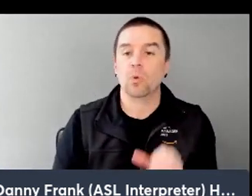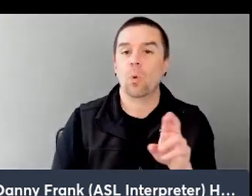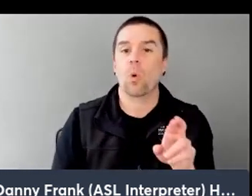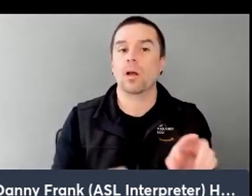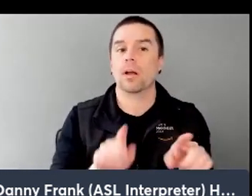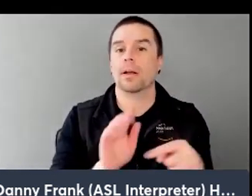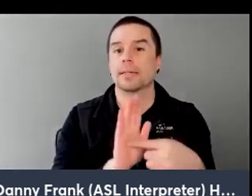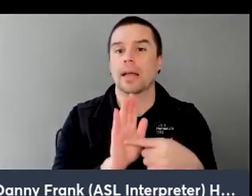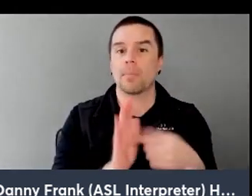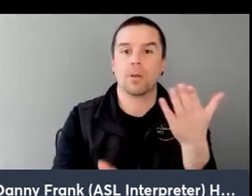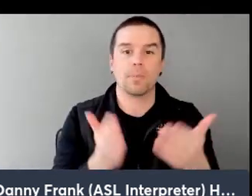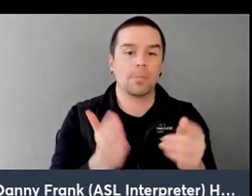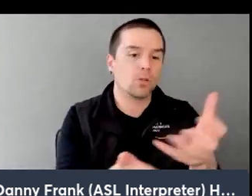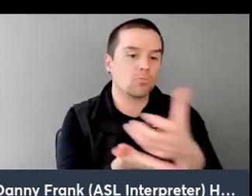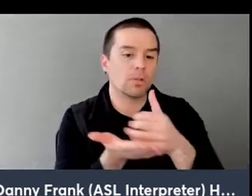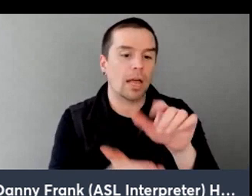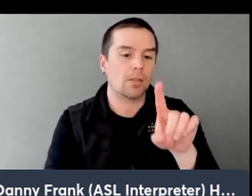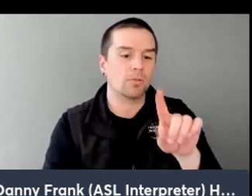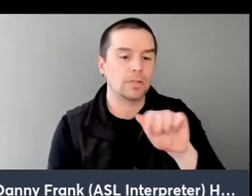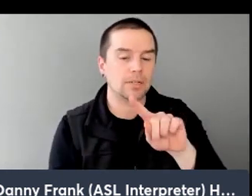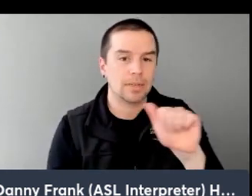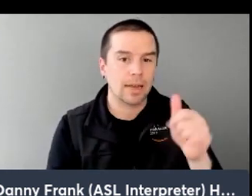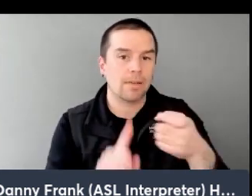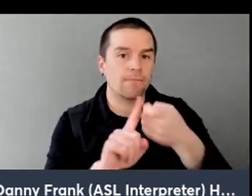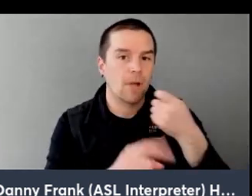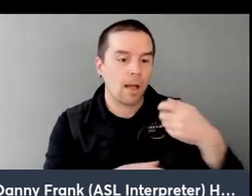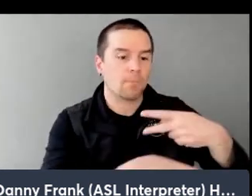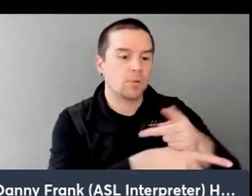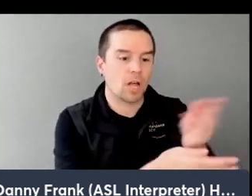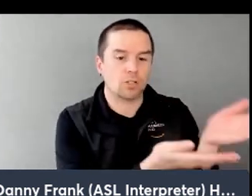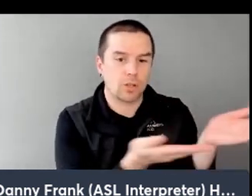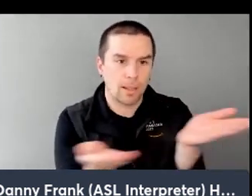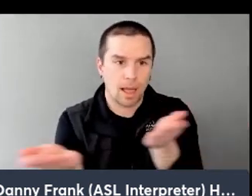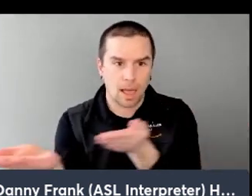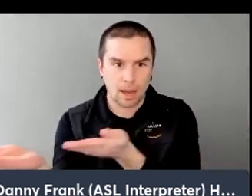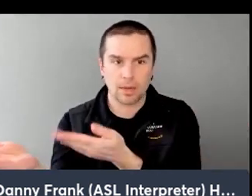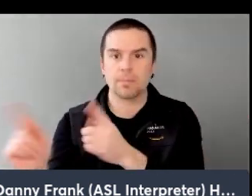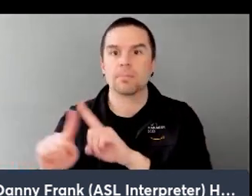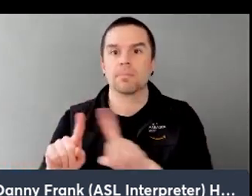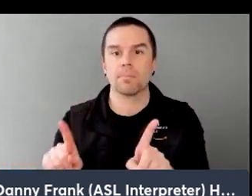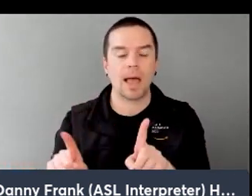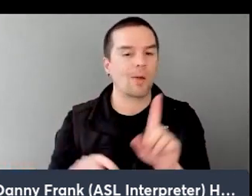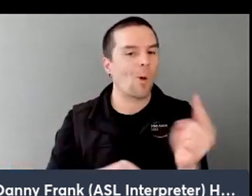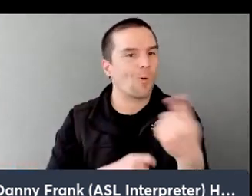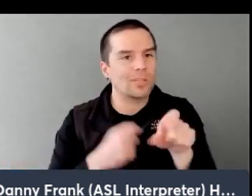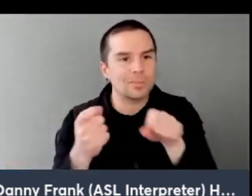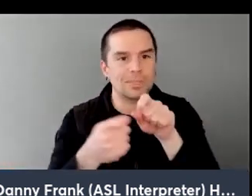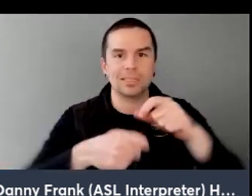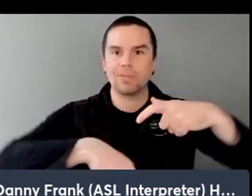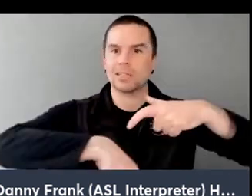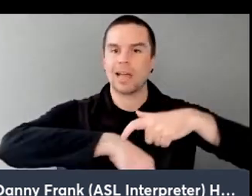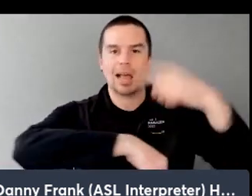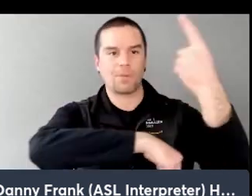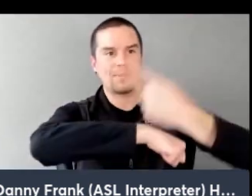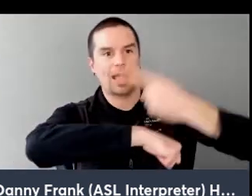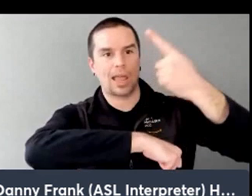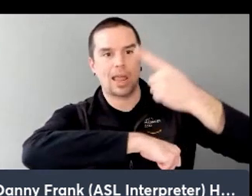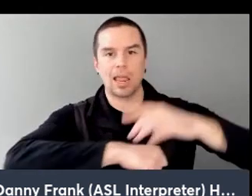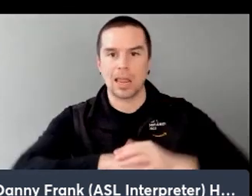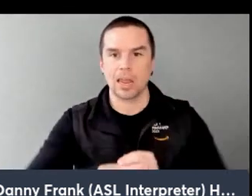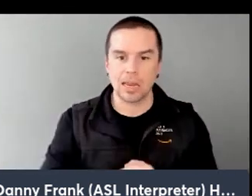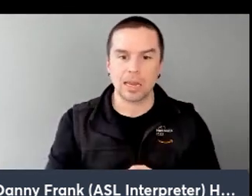are able to gather data from your production line, but you're only able to gather at a certain time of day, but turns out your manufacturing line